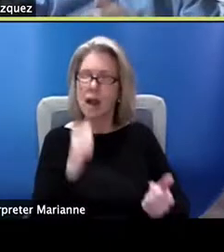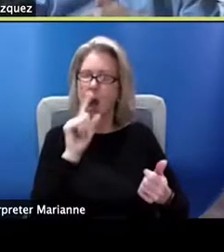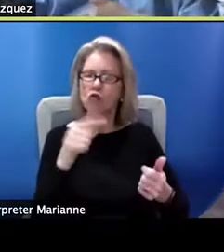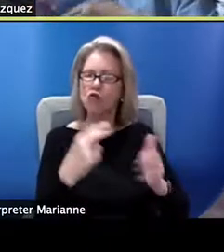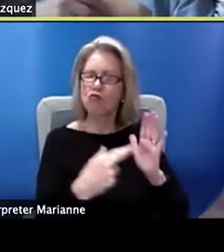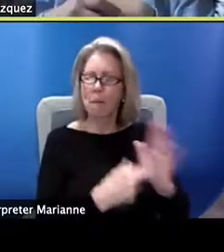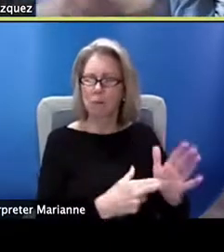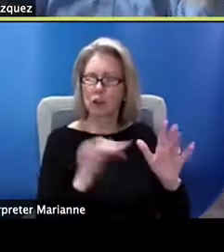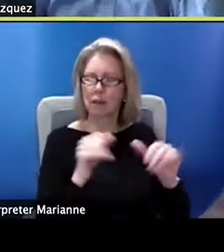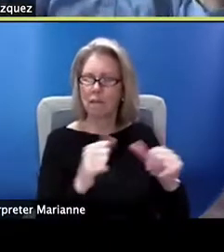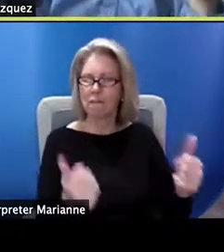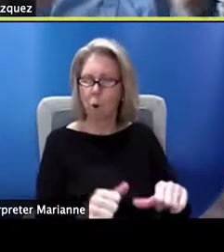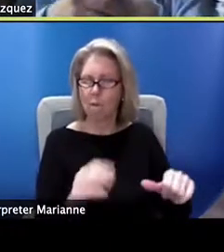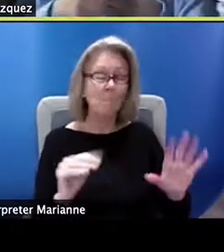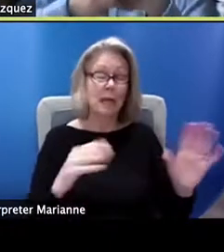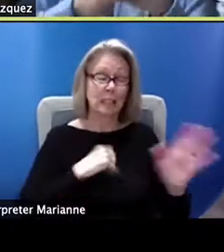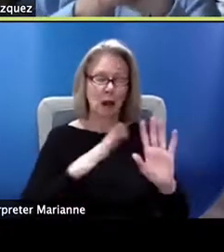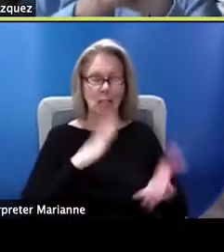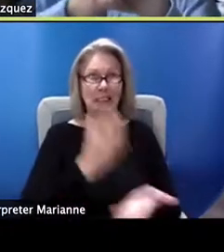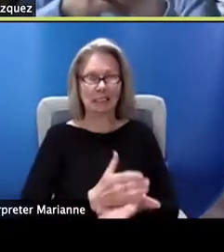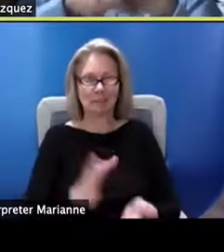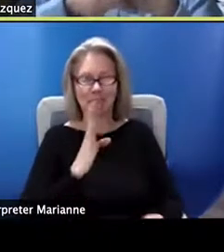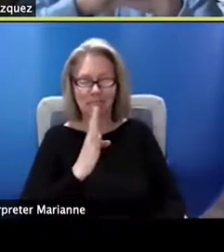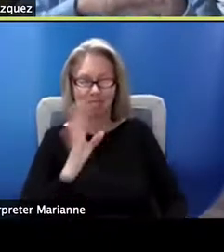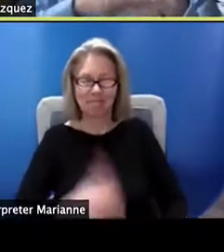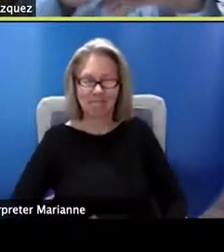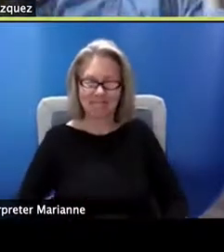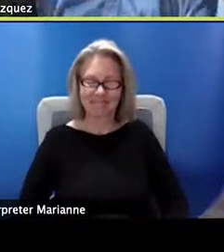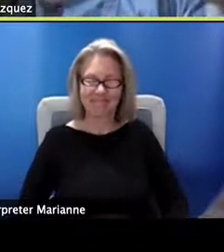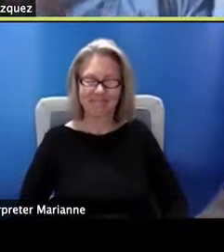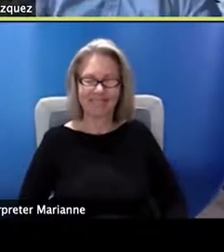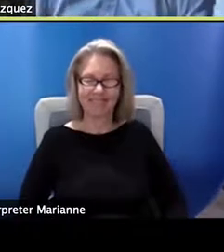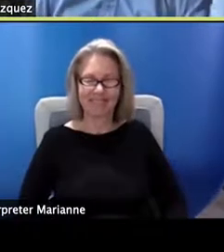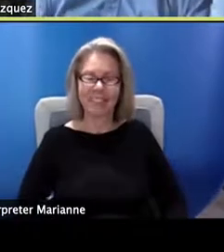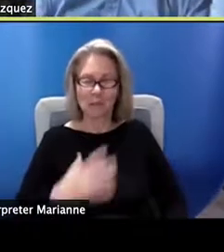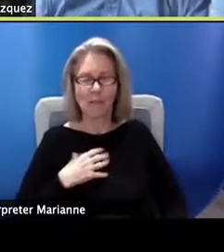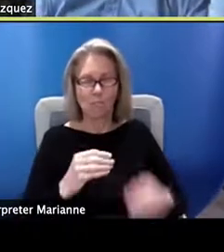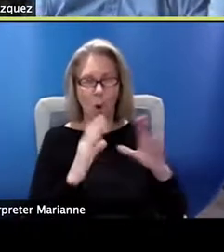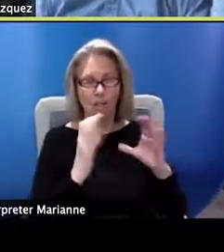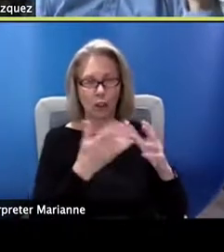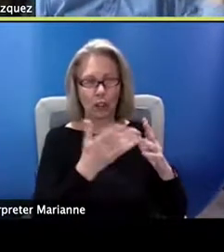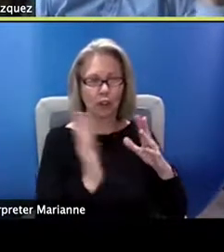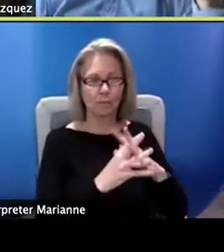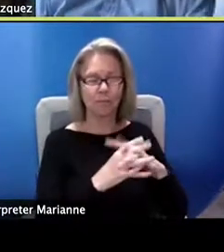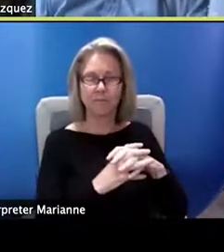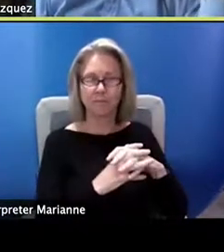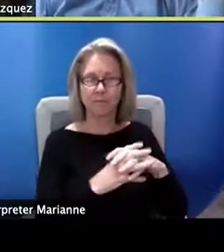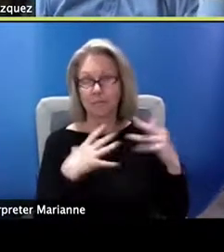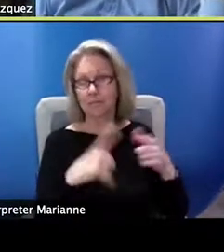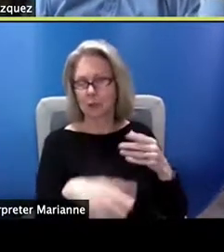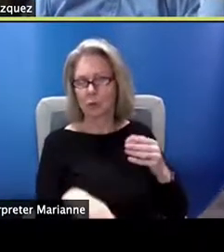form. And well, I stop there, because otherwise we won't have more conversation. But yeah, I wanted to add